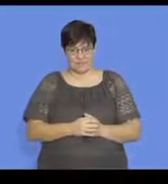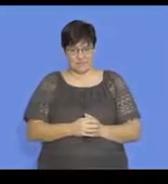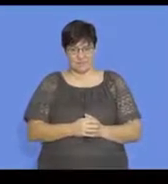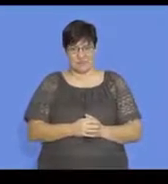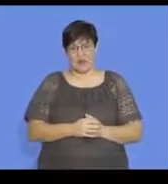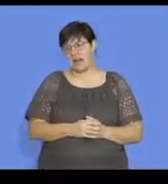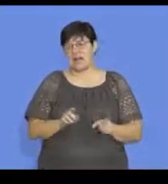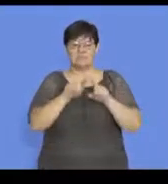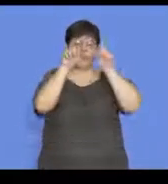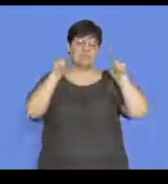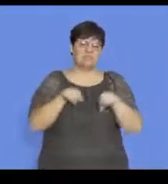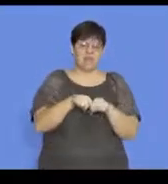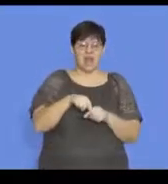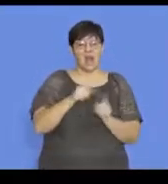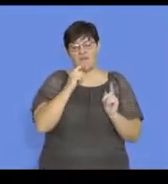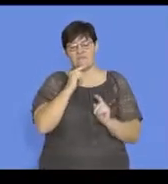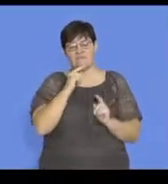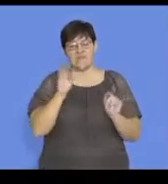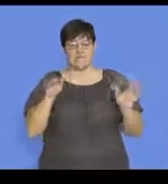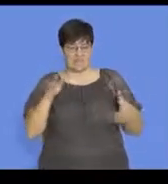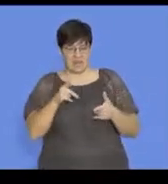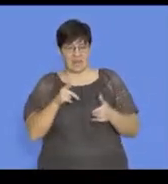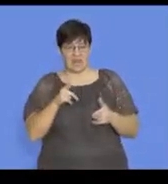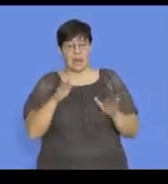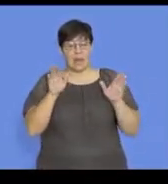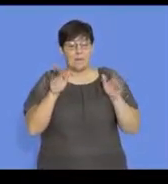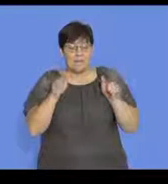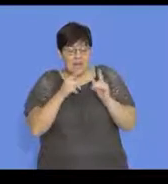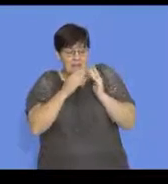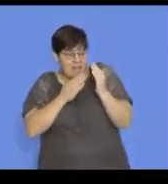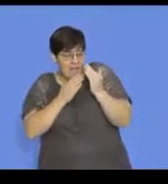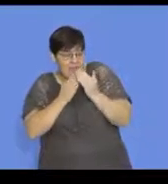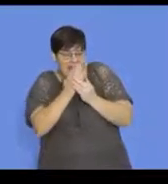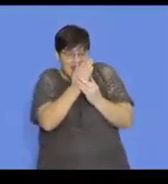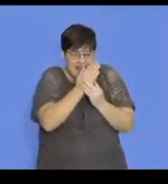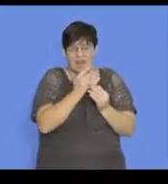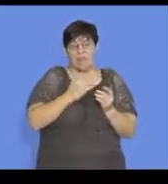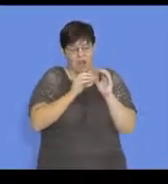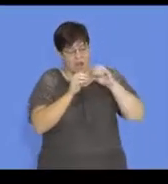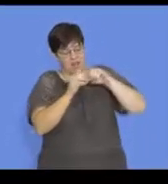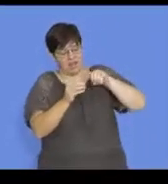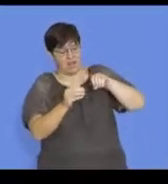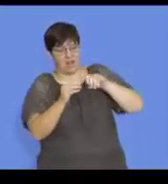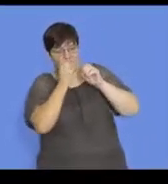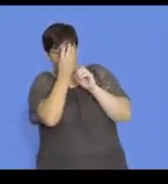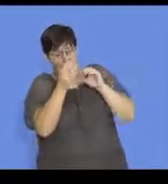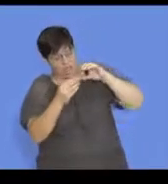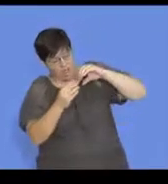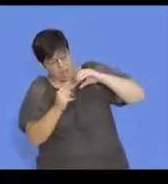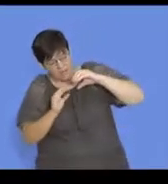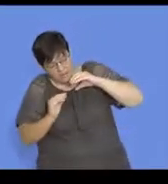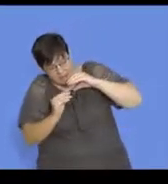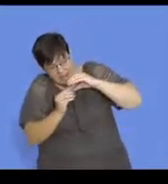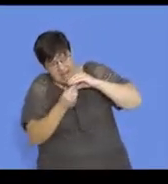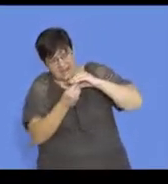picture of the bee. I want him to go inside the flower. And when he goes inside, what is he going to do? He's going to